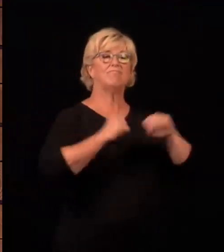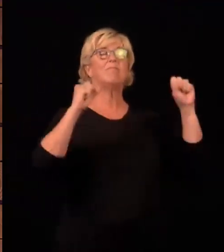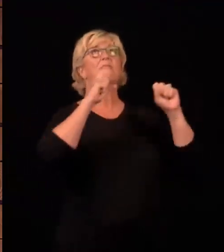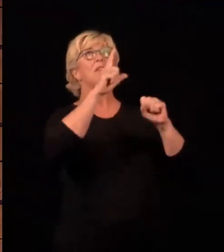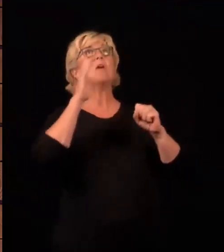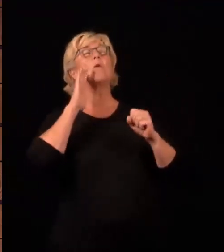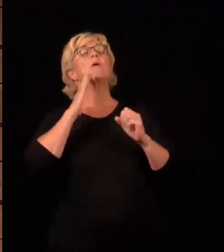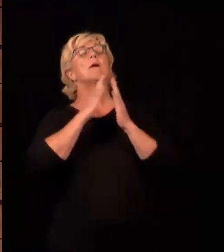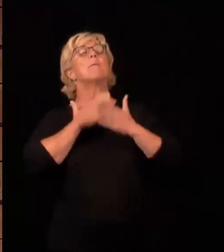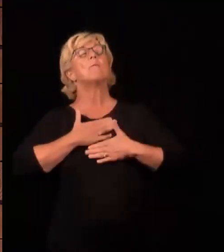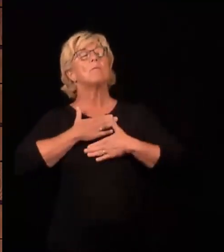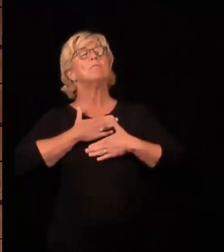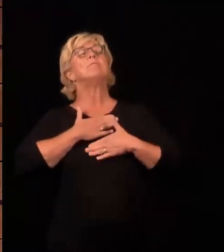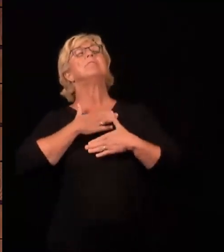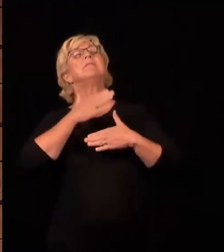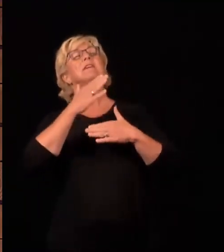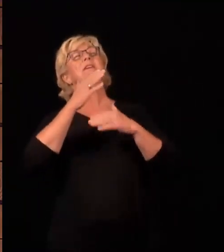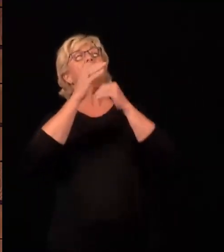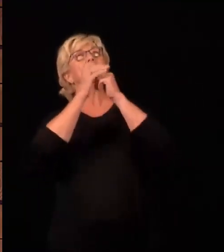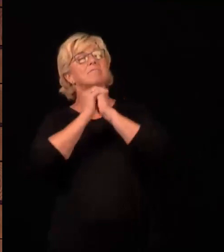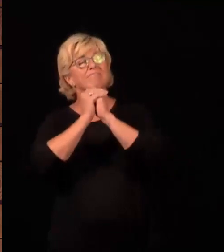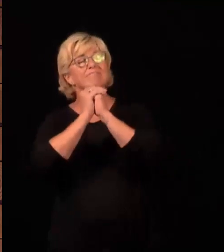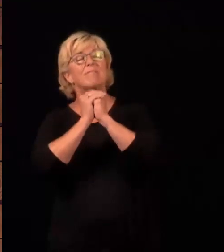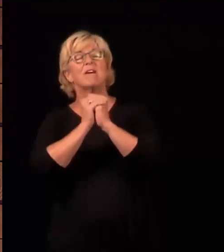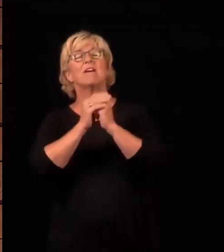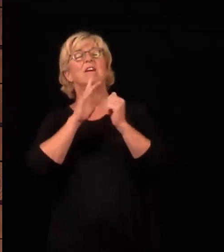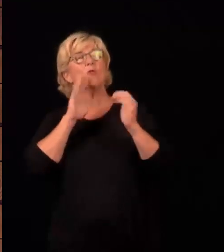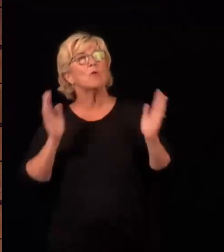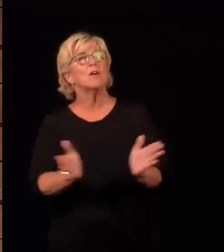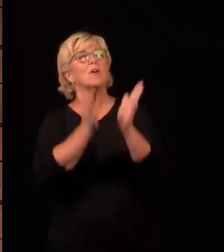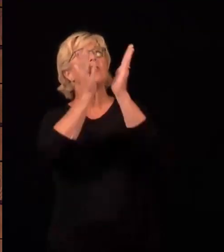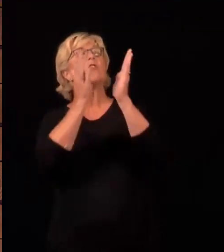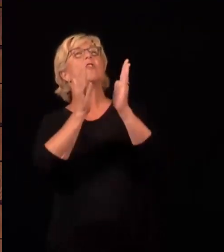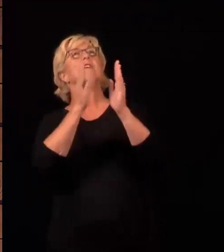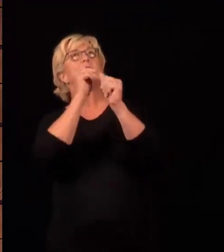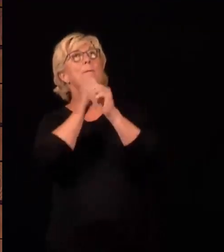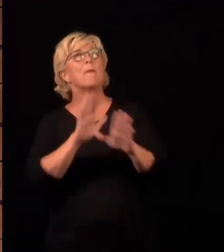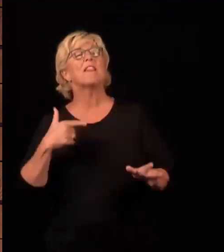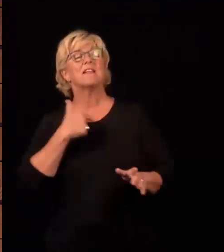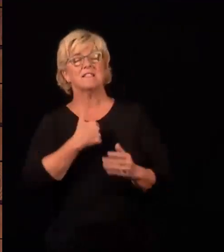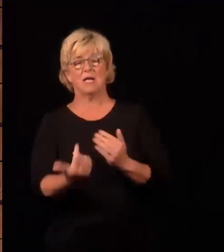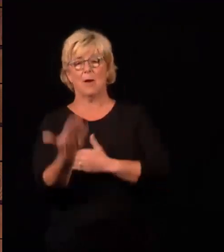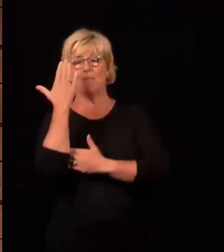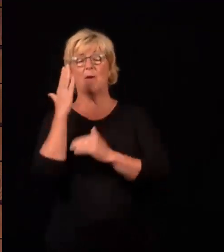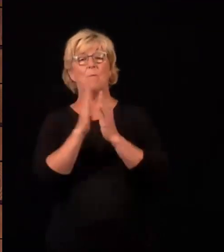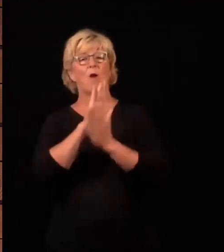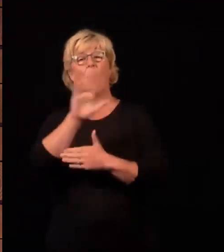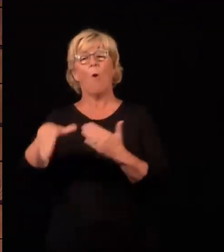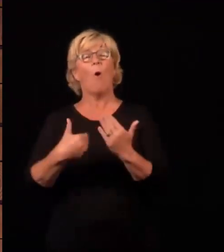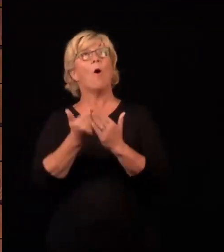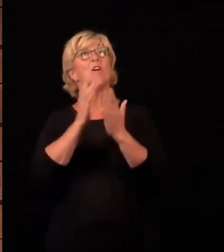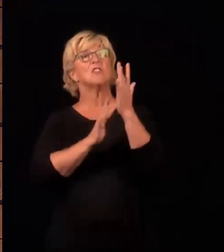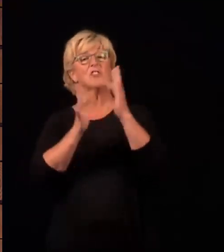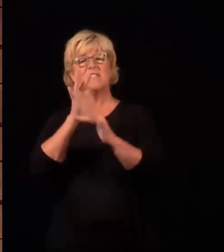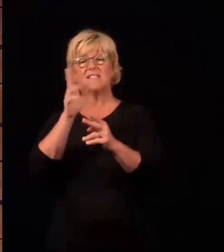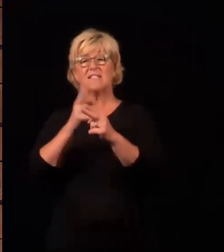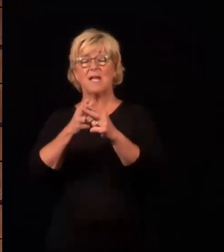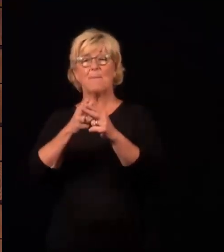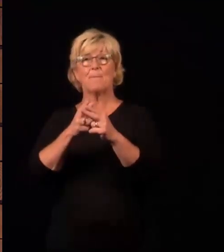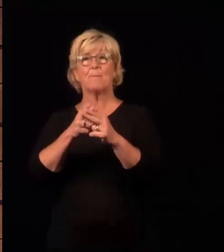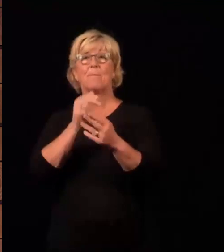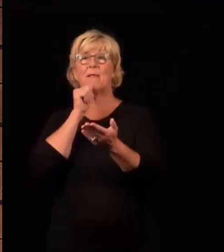will be pleased with our worship, and we ask that you bless and encourage us this morning. We pray all of this in Jesus'